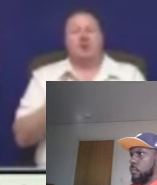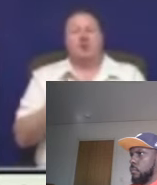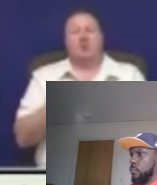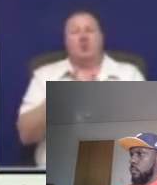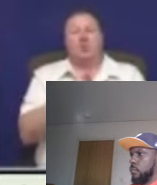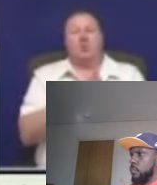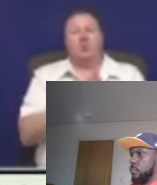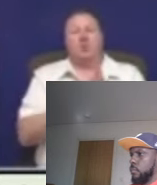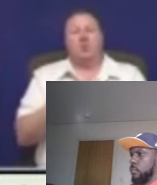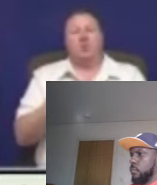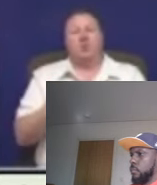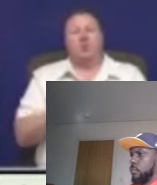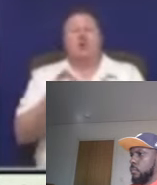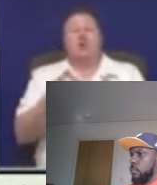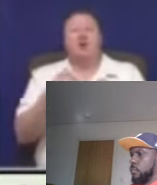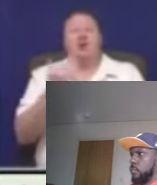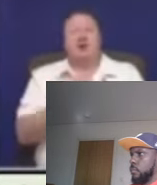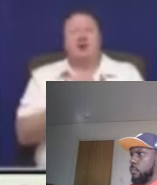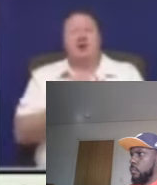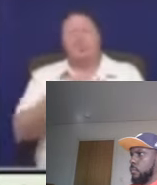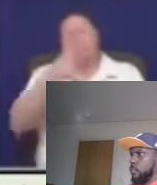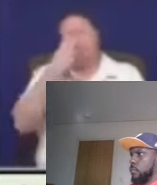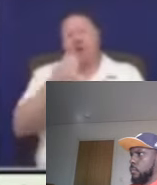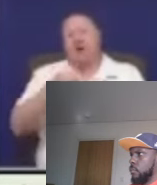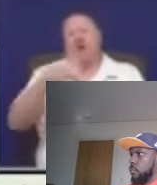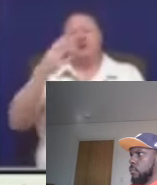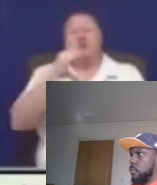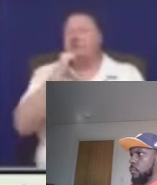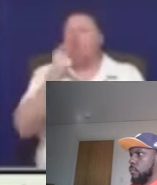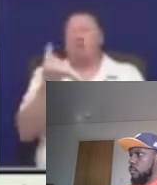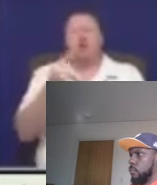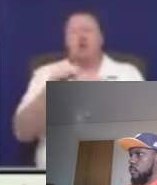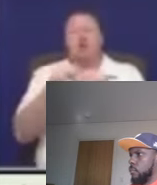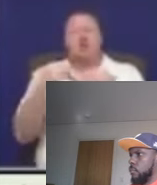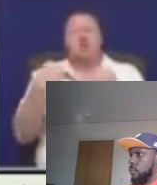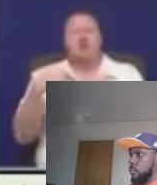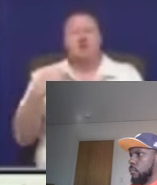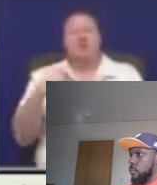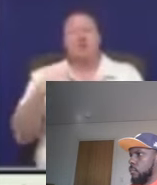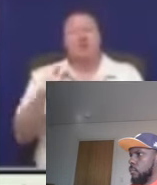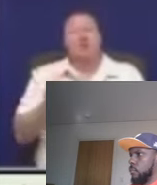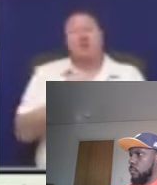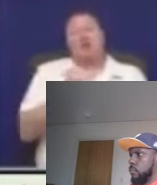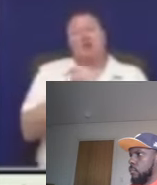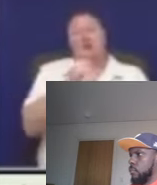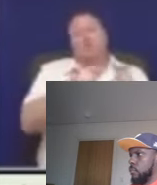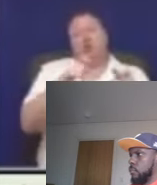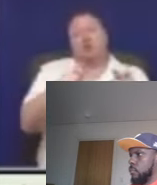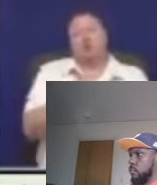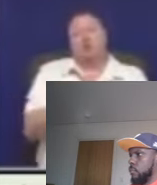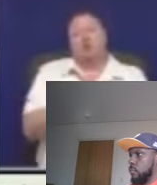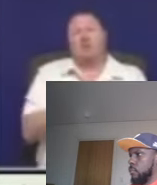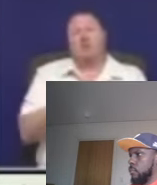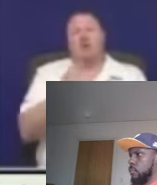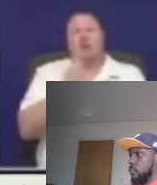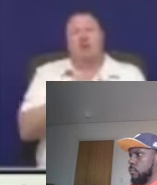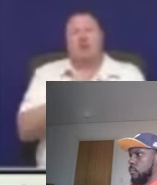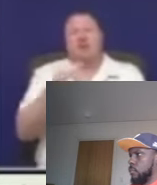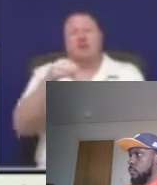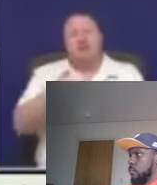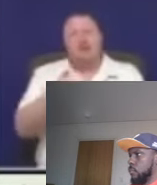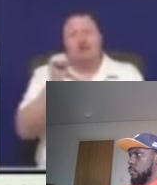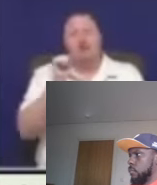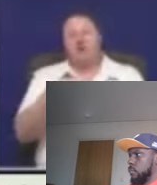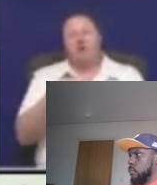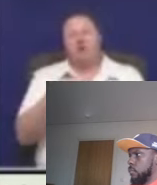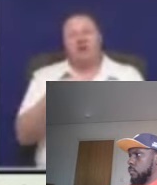for contractors who fail to deliver. And not just the businesses, the individuals themselves. They belong in jail, not on